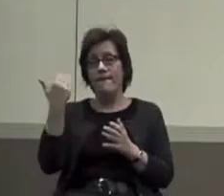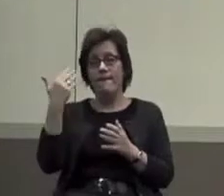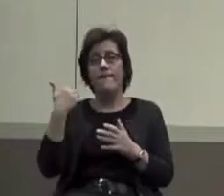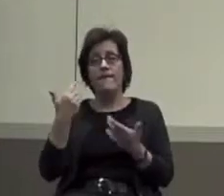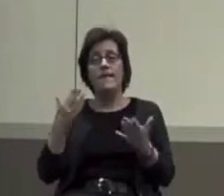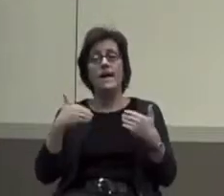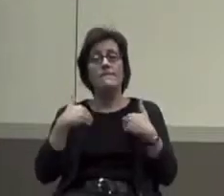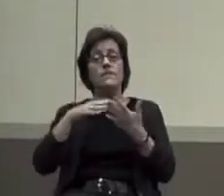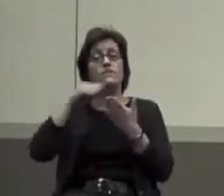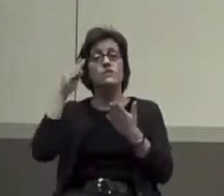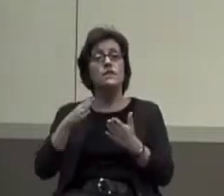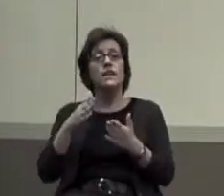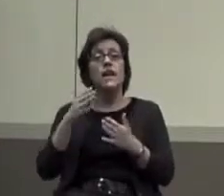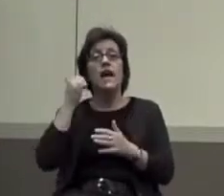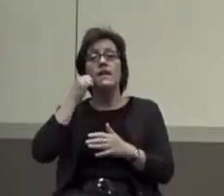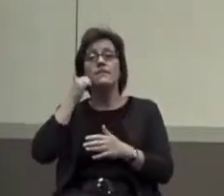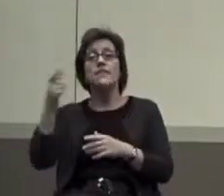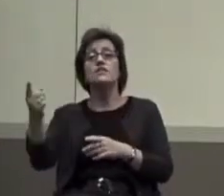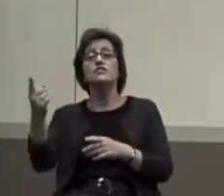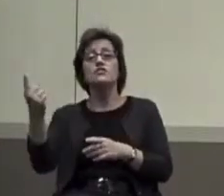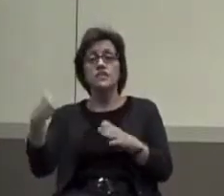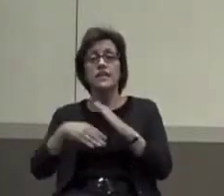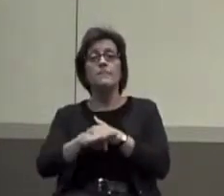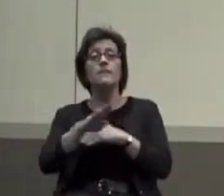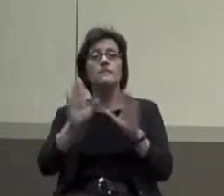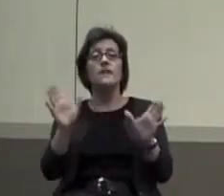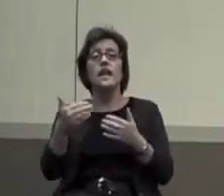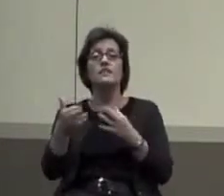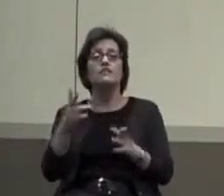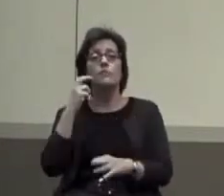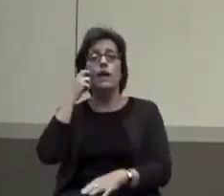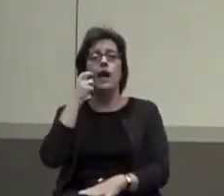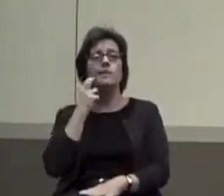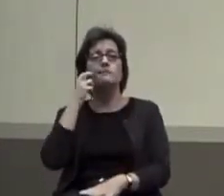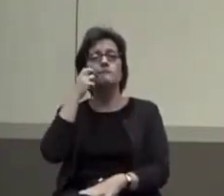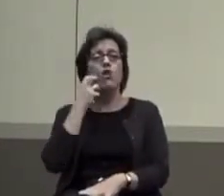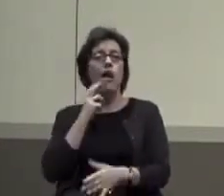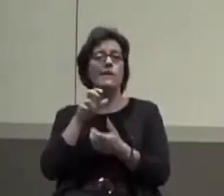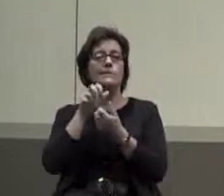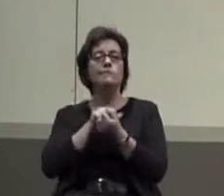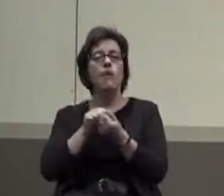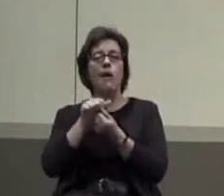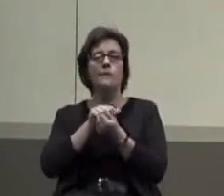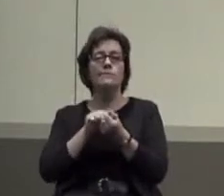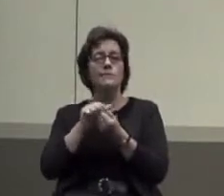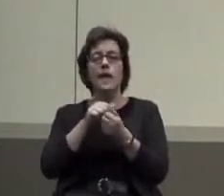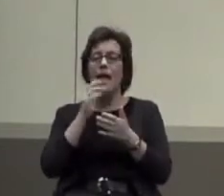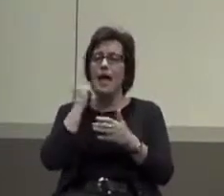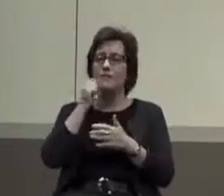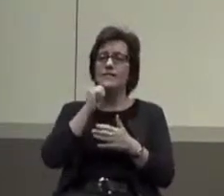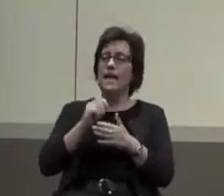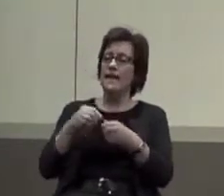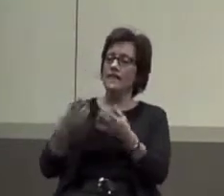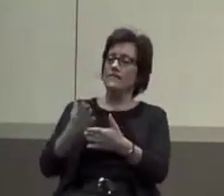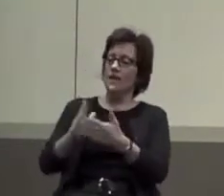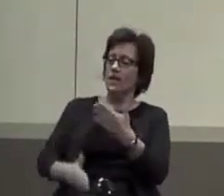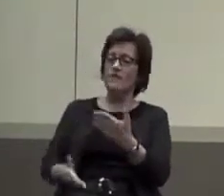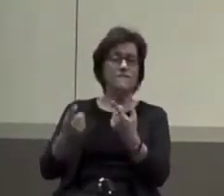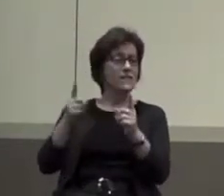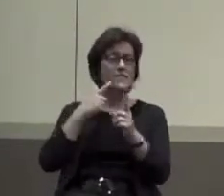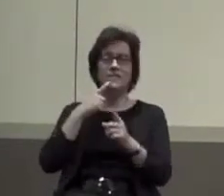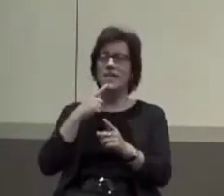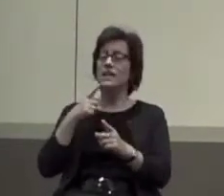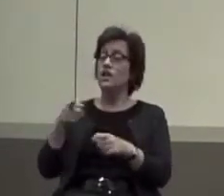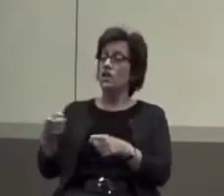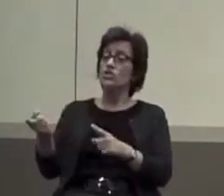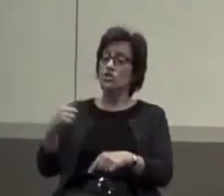every day she walked in chewing gum. And every day she got a consequence. Finally, I said, you know what? You come in with gum in your